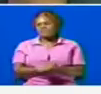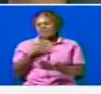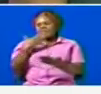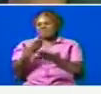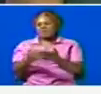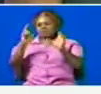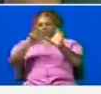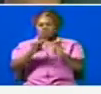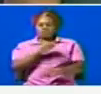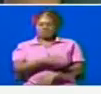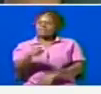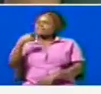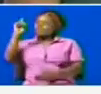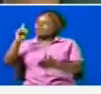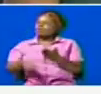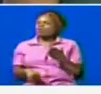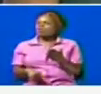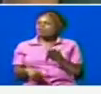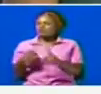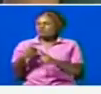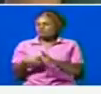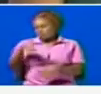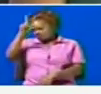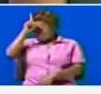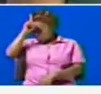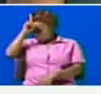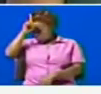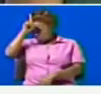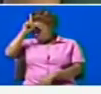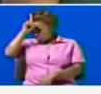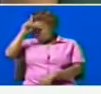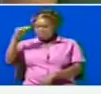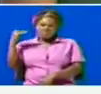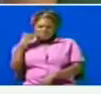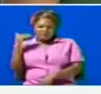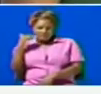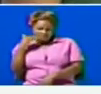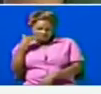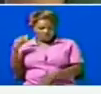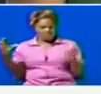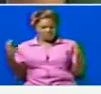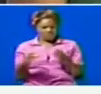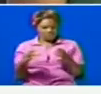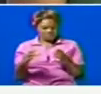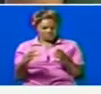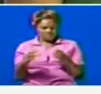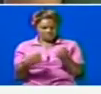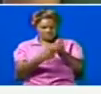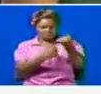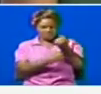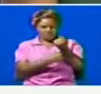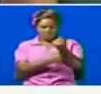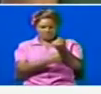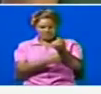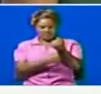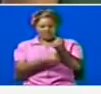joining us this evening. What can you tell us from the ground? On the other hand, in Siaya County, the residents there and the NASA supporters have